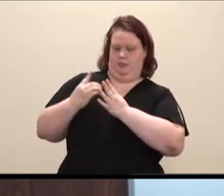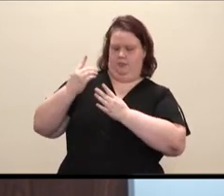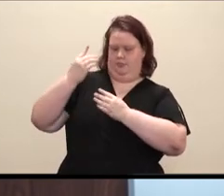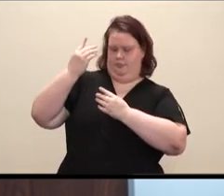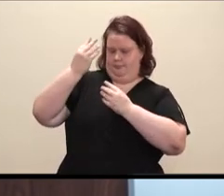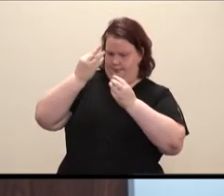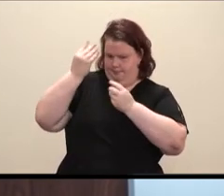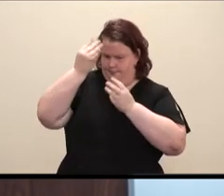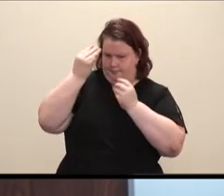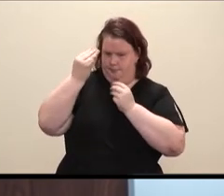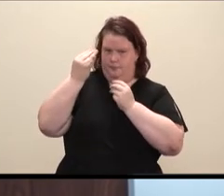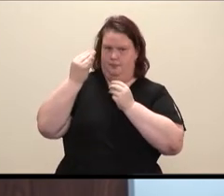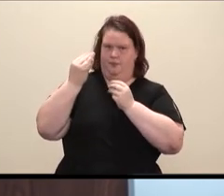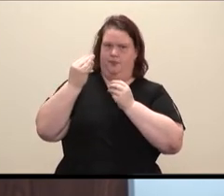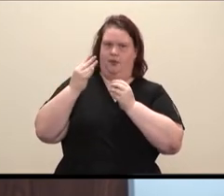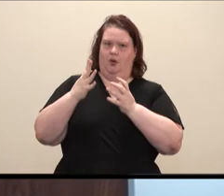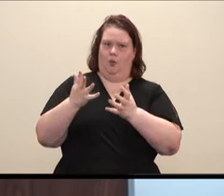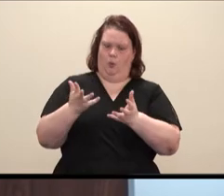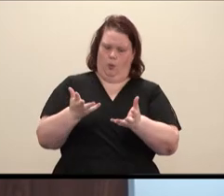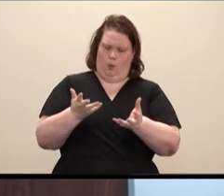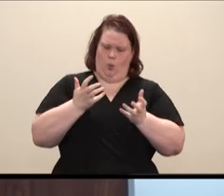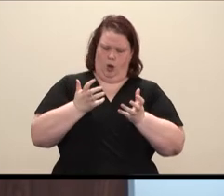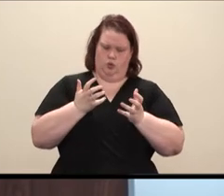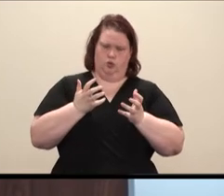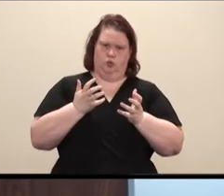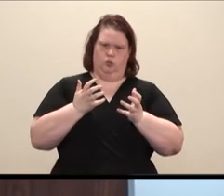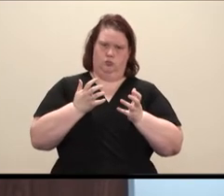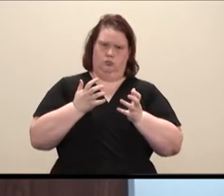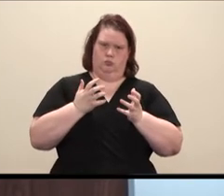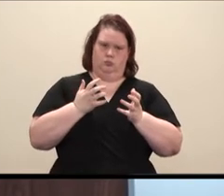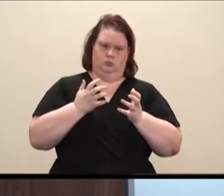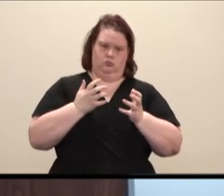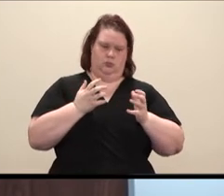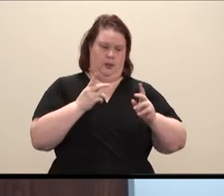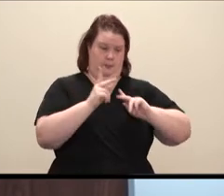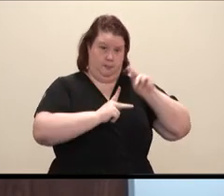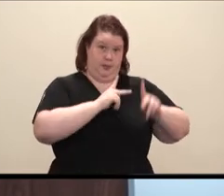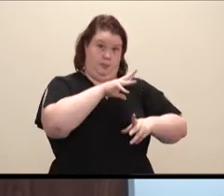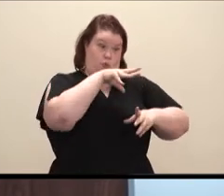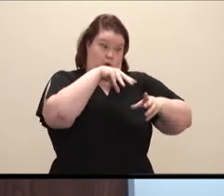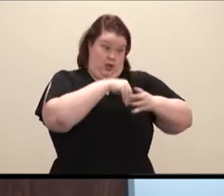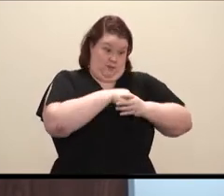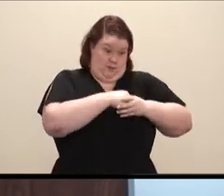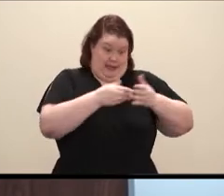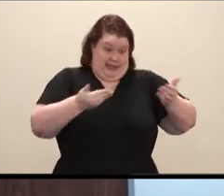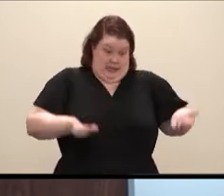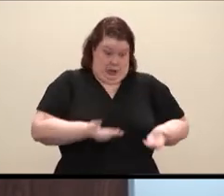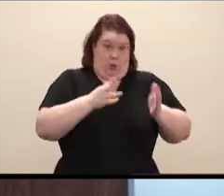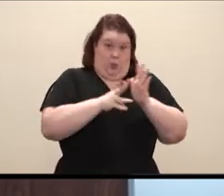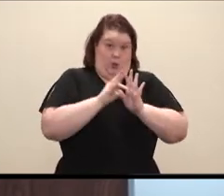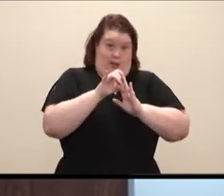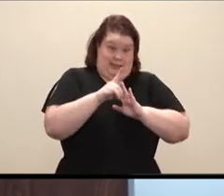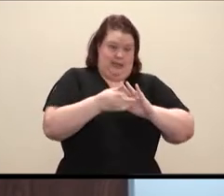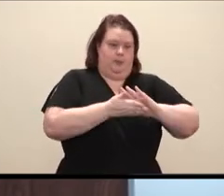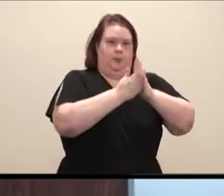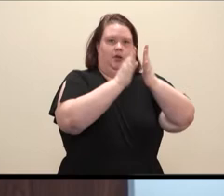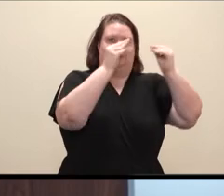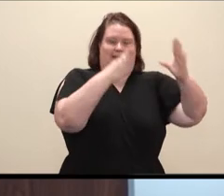came up of growing our own teachers. So she tasked me, my first big task from her, was to look